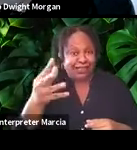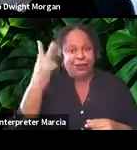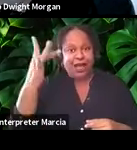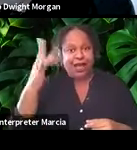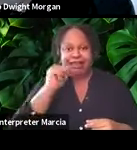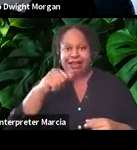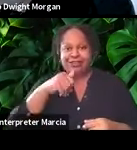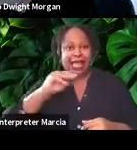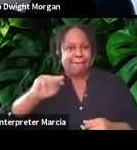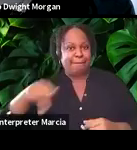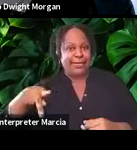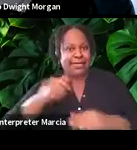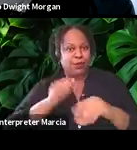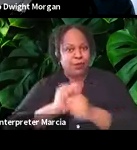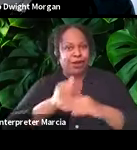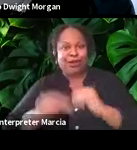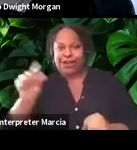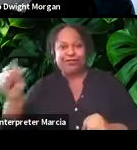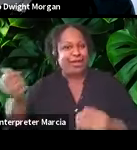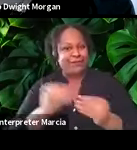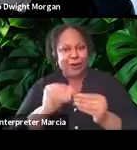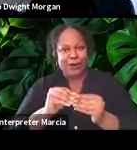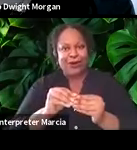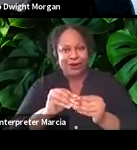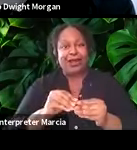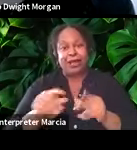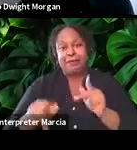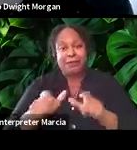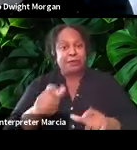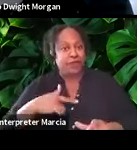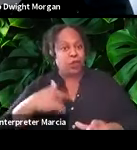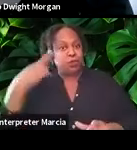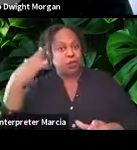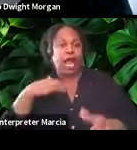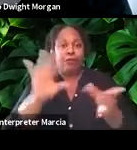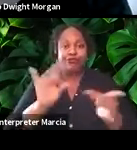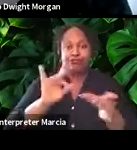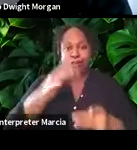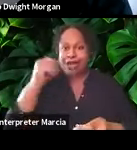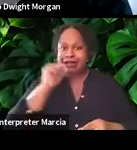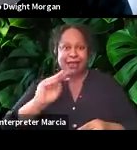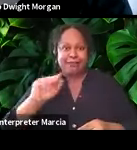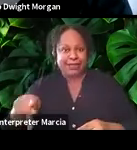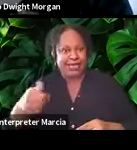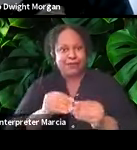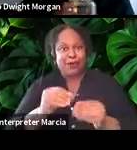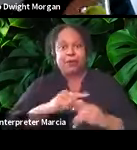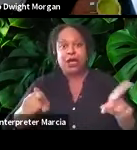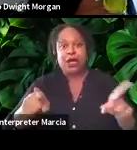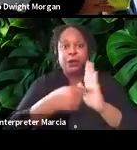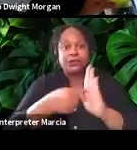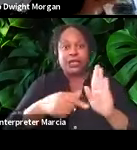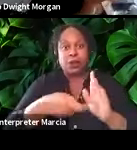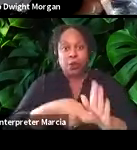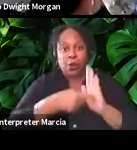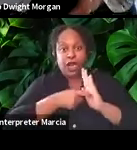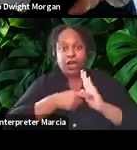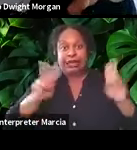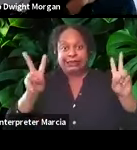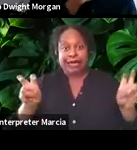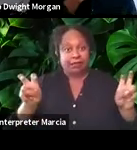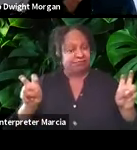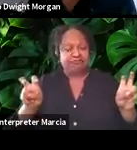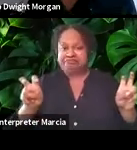People might say, well, you're saying this because you're no longer there. Representation doesn't require a title. It